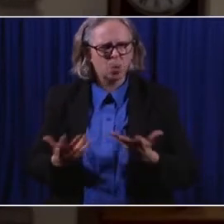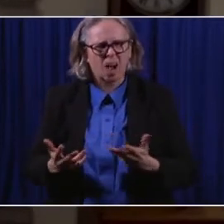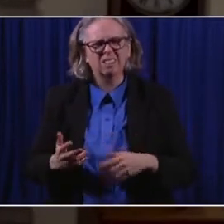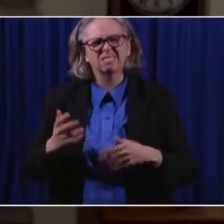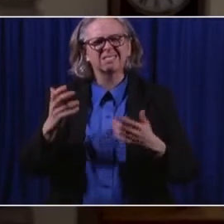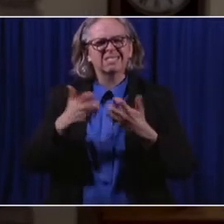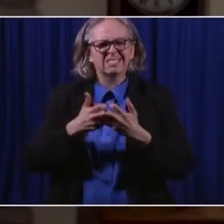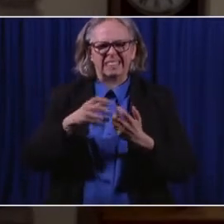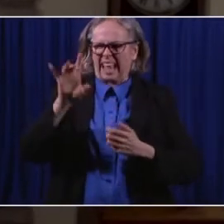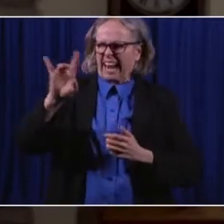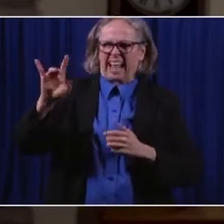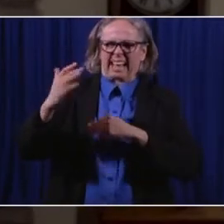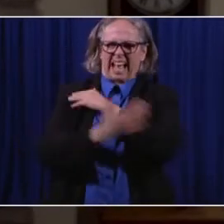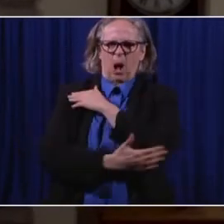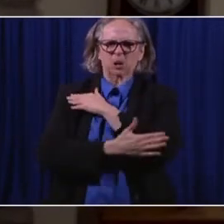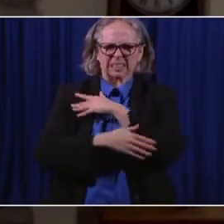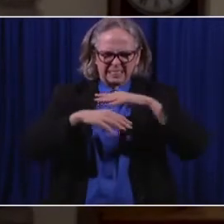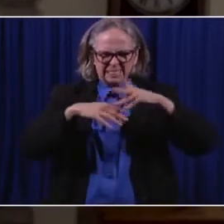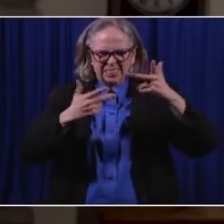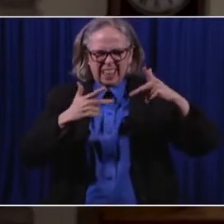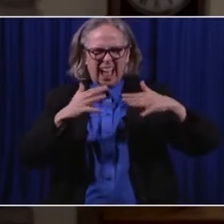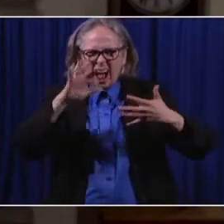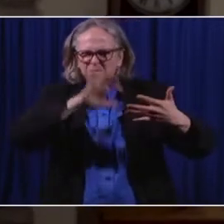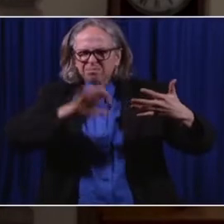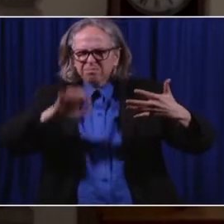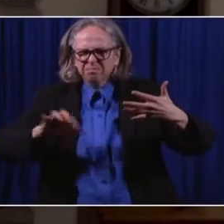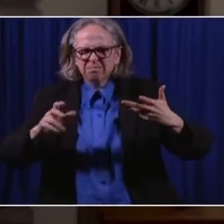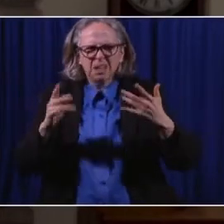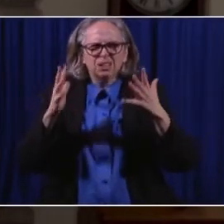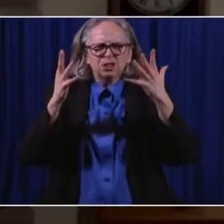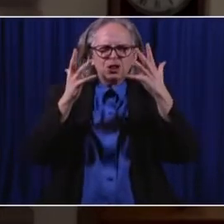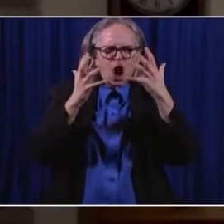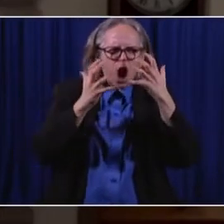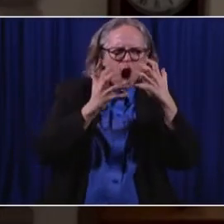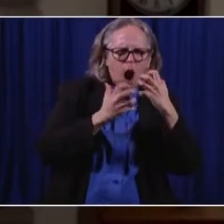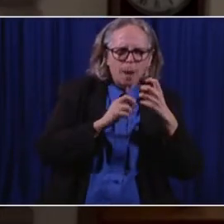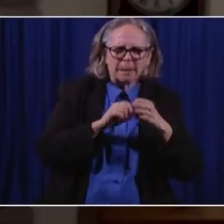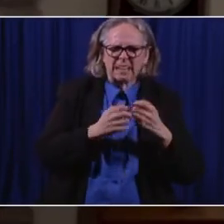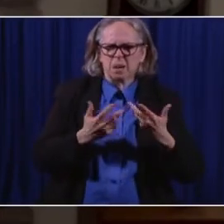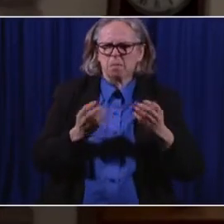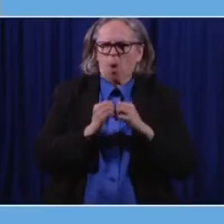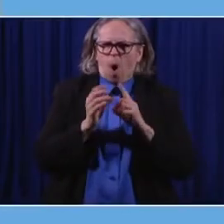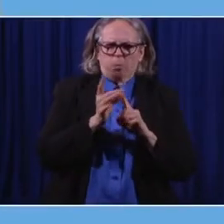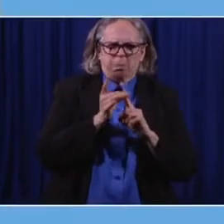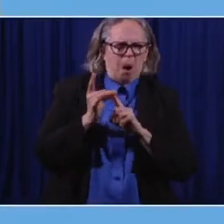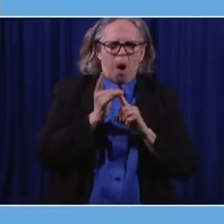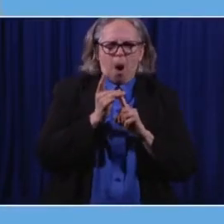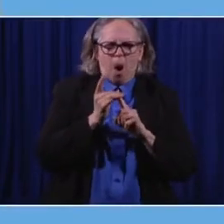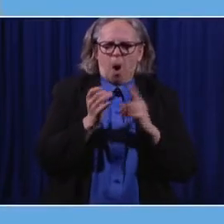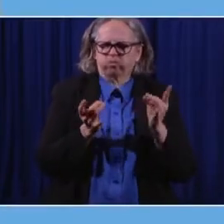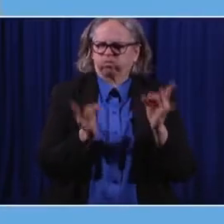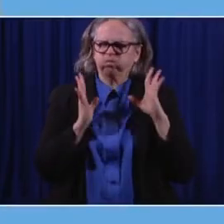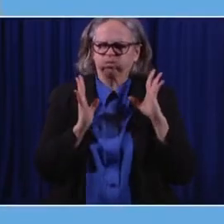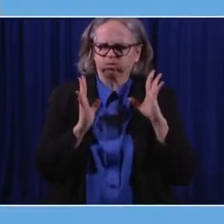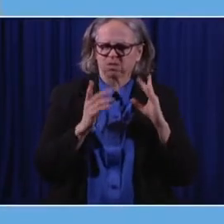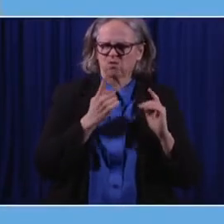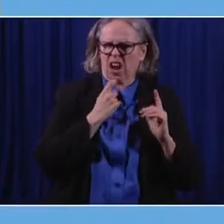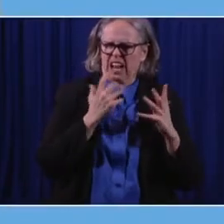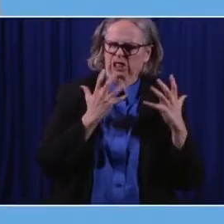cases in the last 2 weeks. So you can get kind of an idea. You can look at your county, see how you're doing